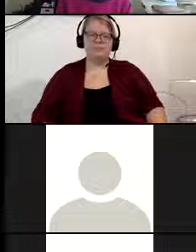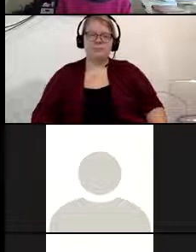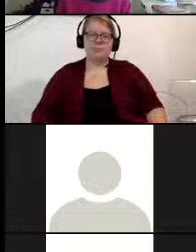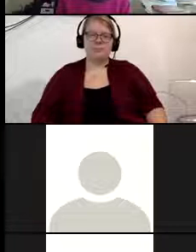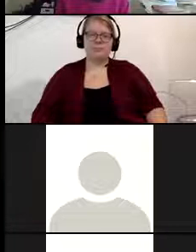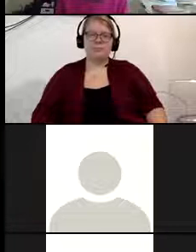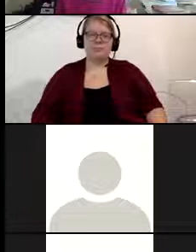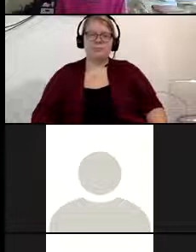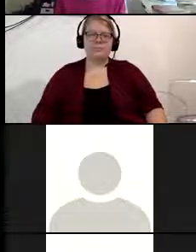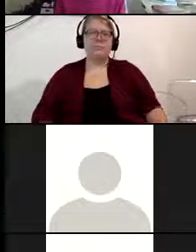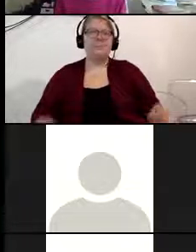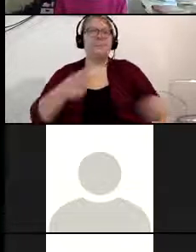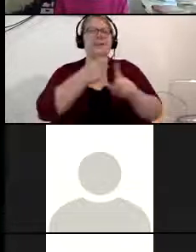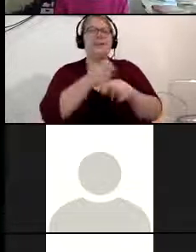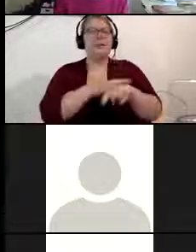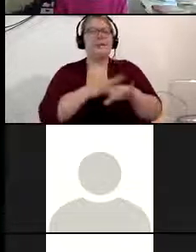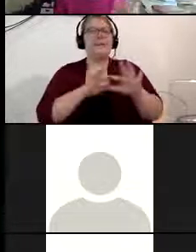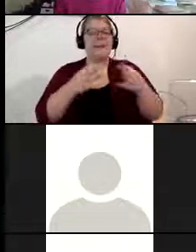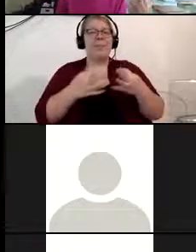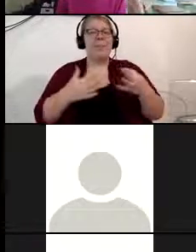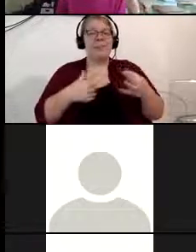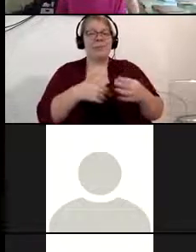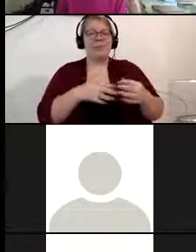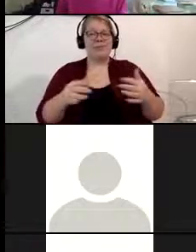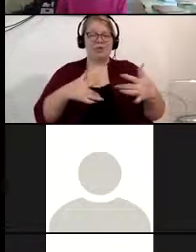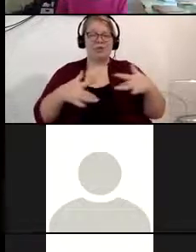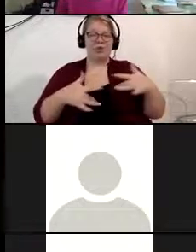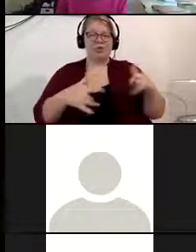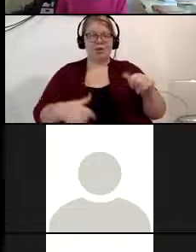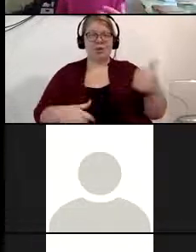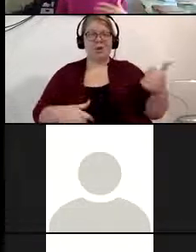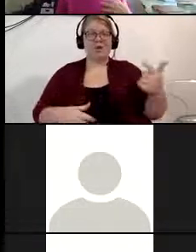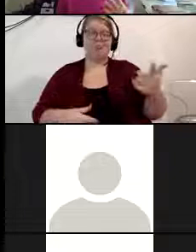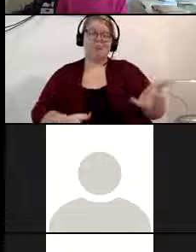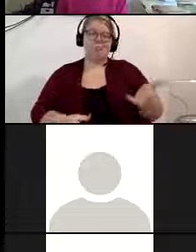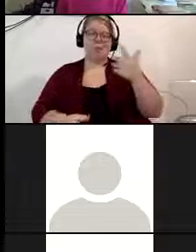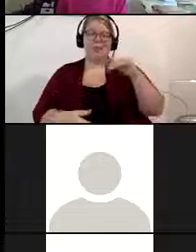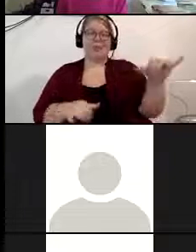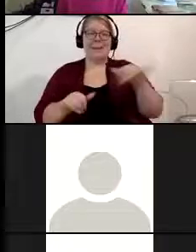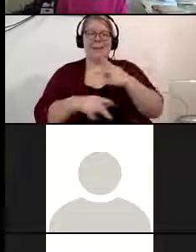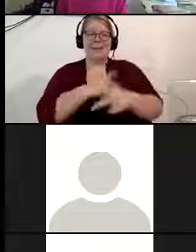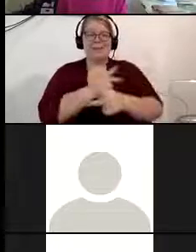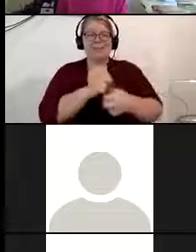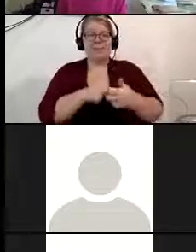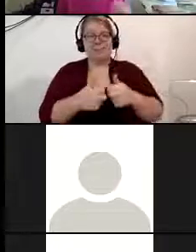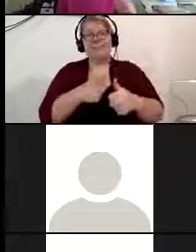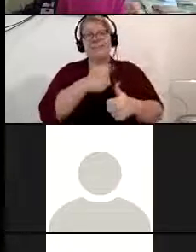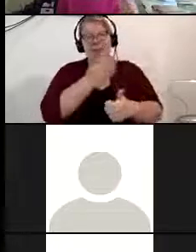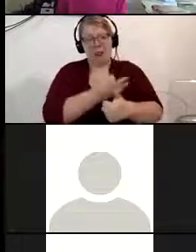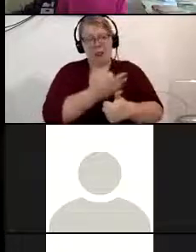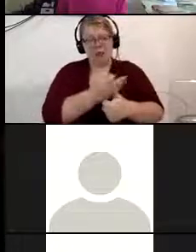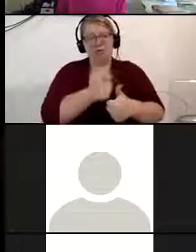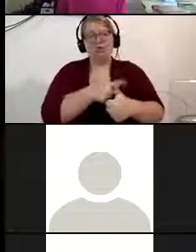Impact on family members and concerned others, the same types of problems, financial problems certainly,